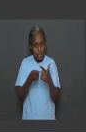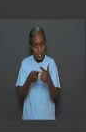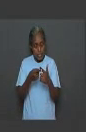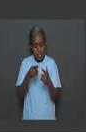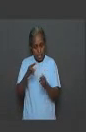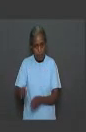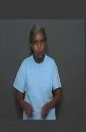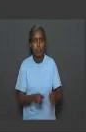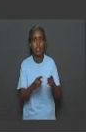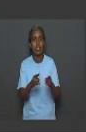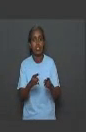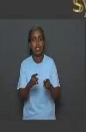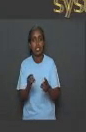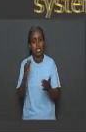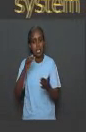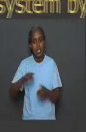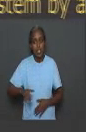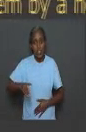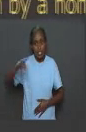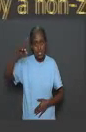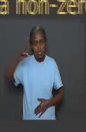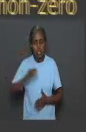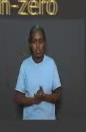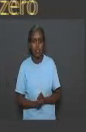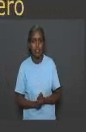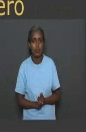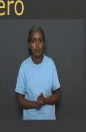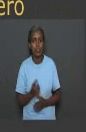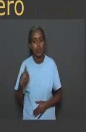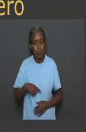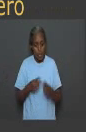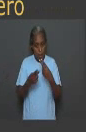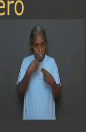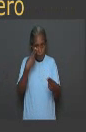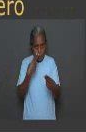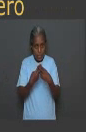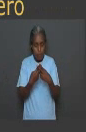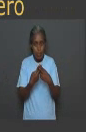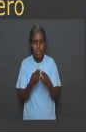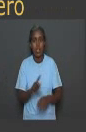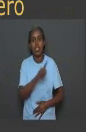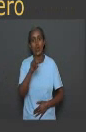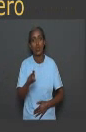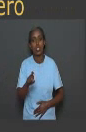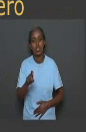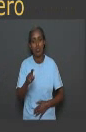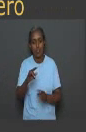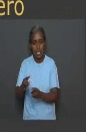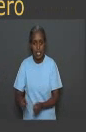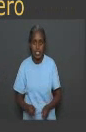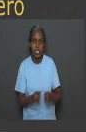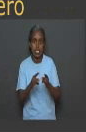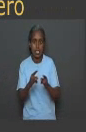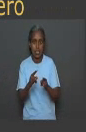The second method is rescaling. We multiply an equation of